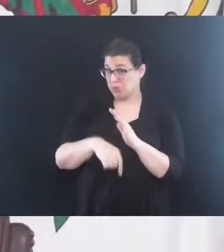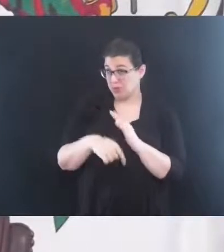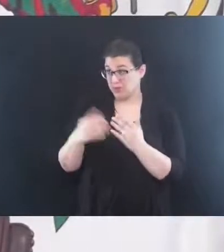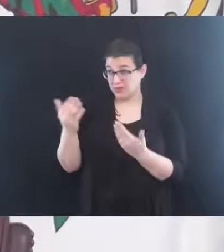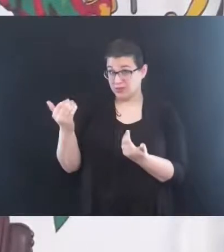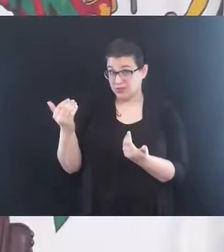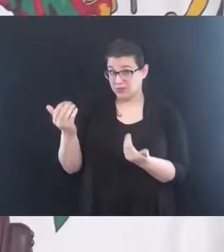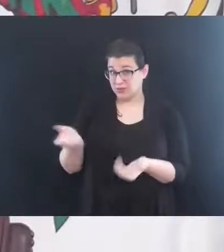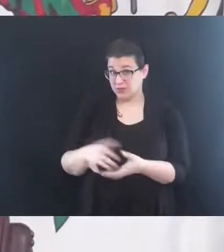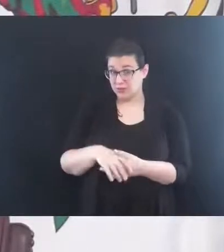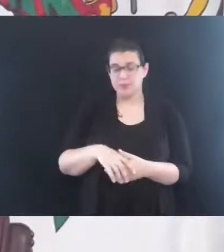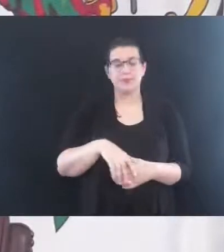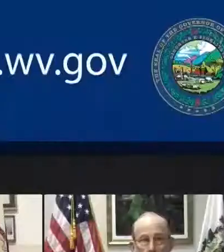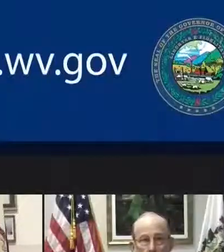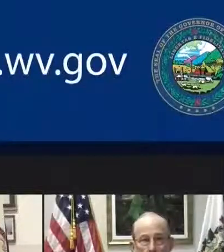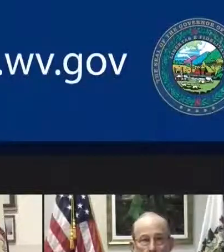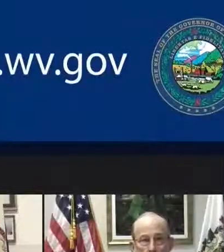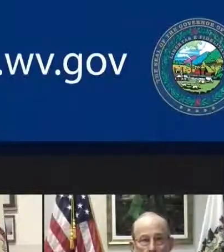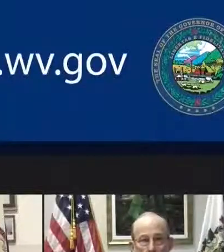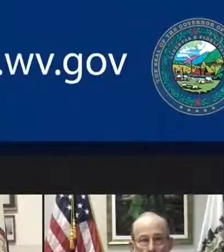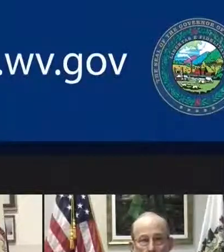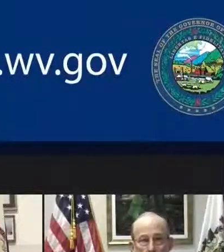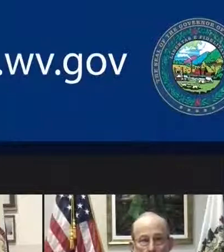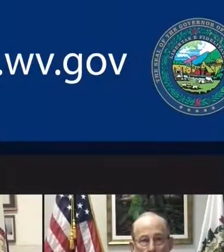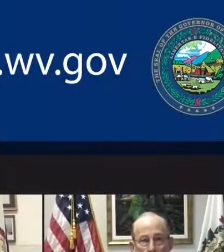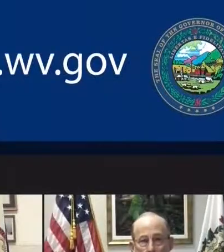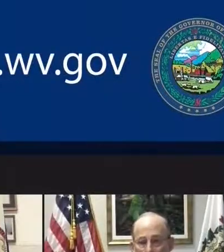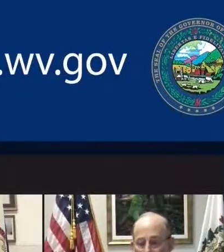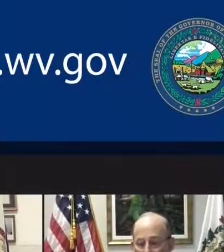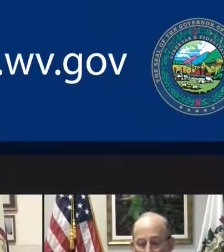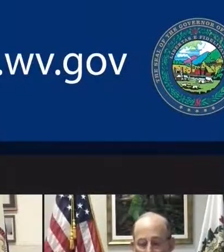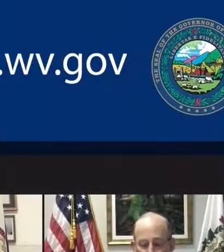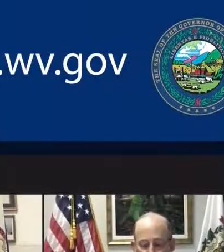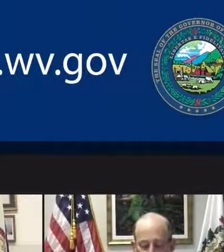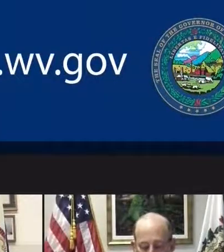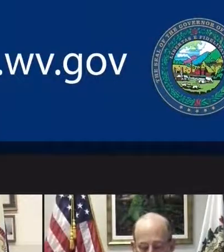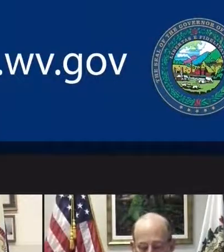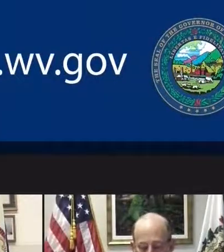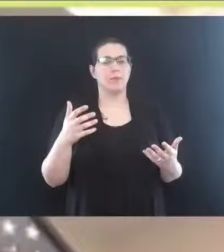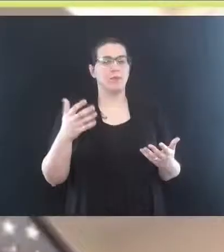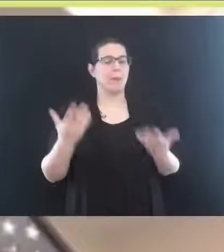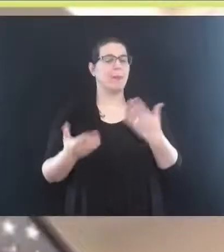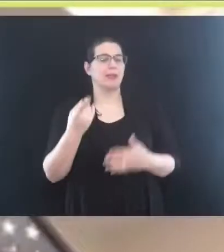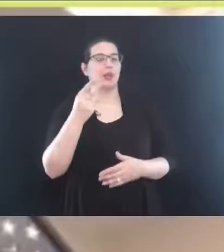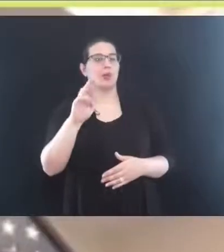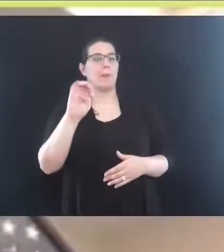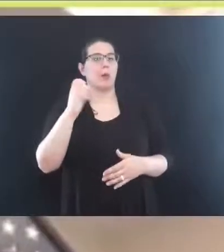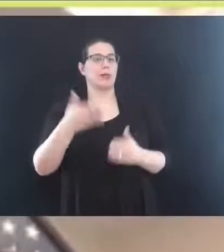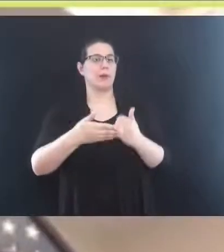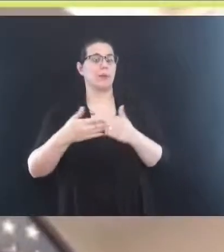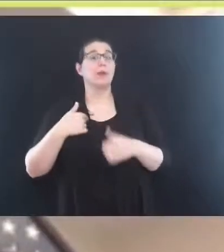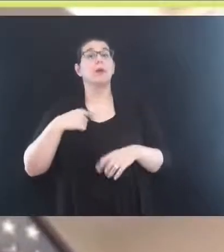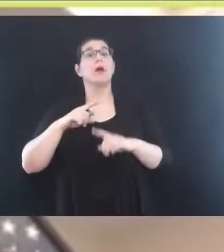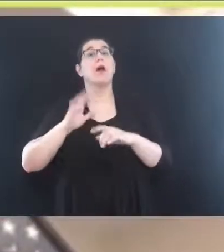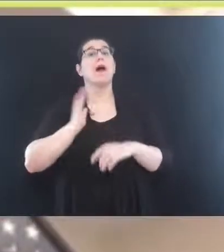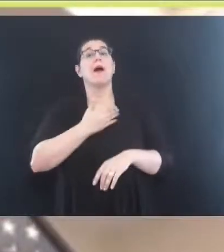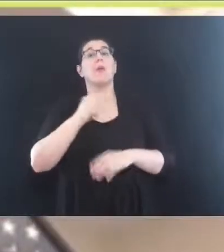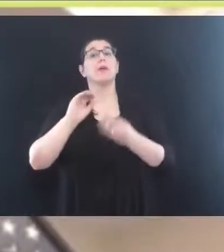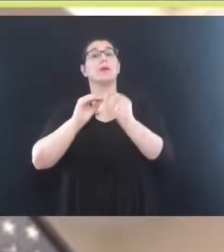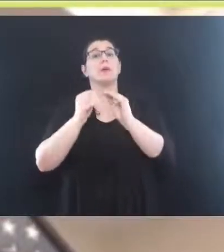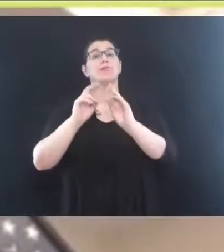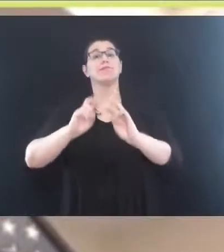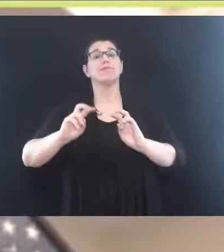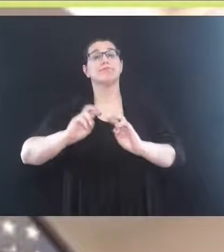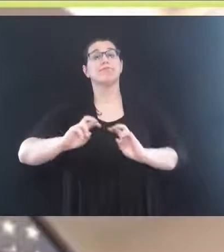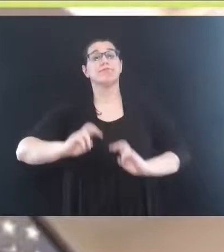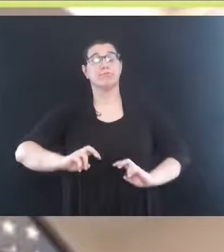peak. Yes, sir, Governor, and I'll ask Dr. Marsh to help me out a little bit here. But so our data analytics team has been looking